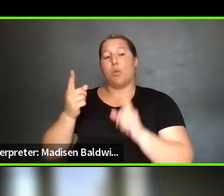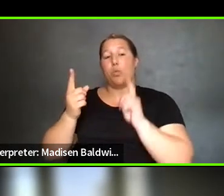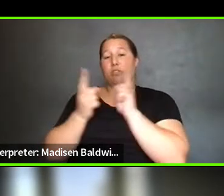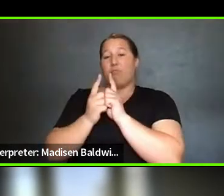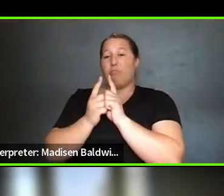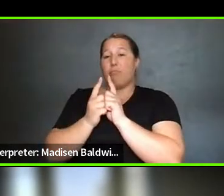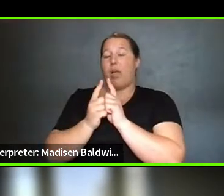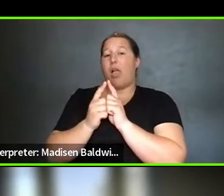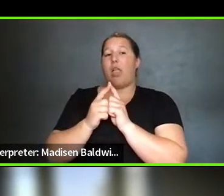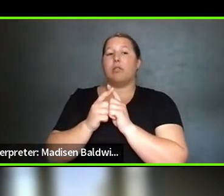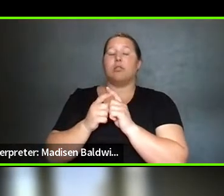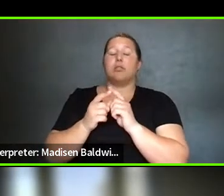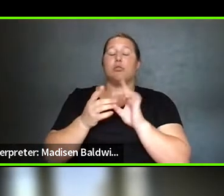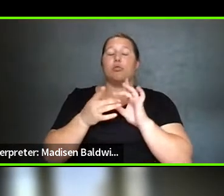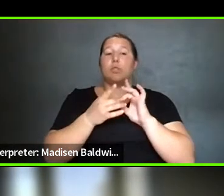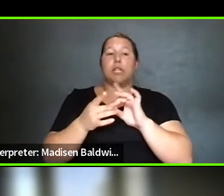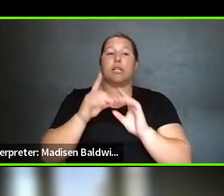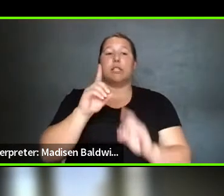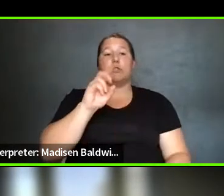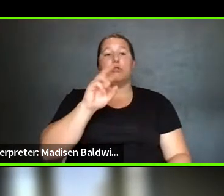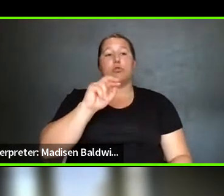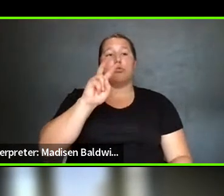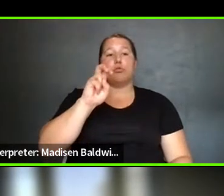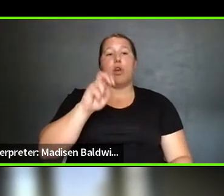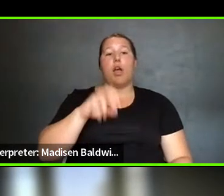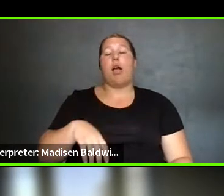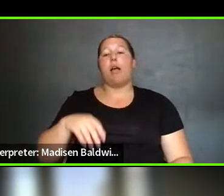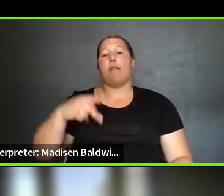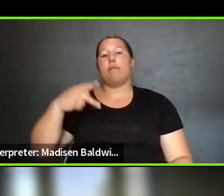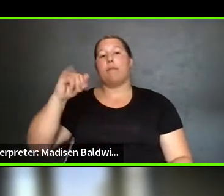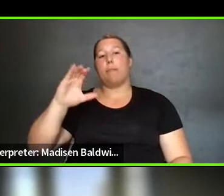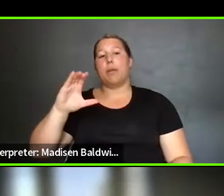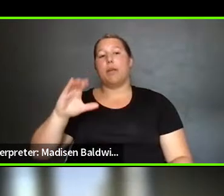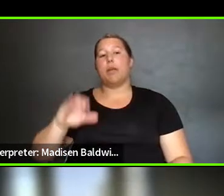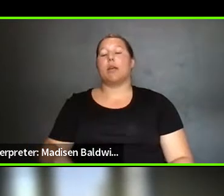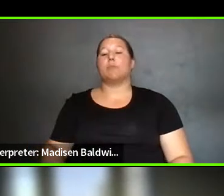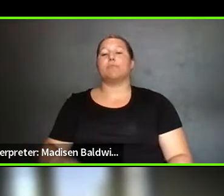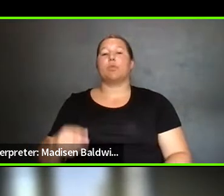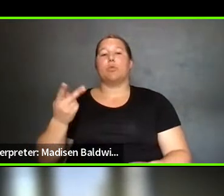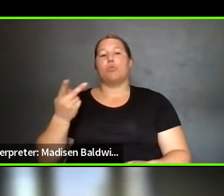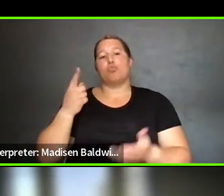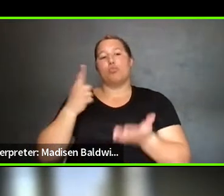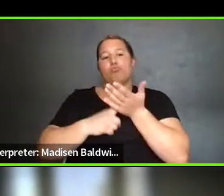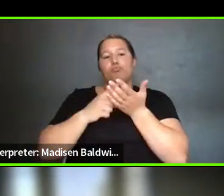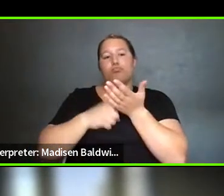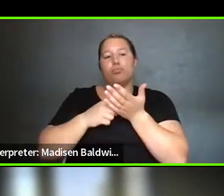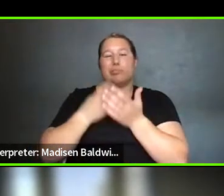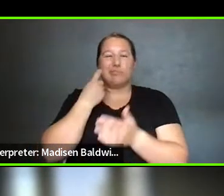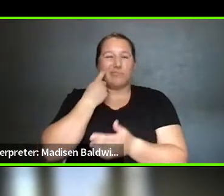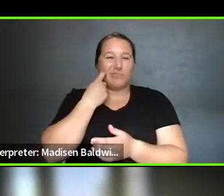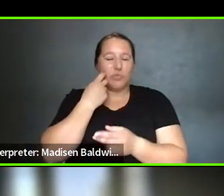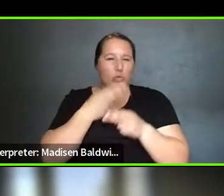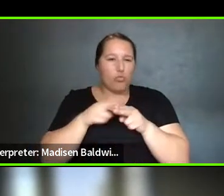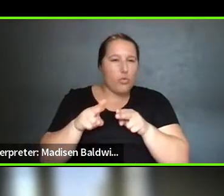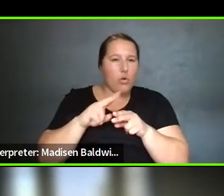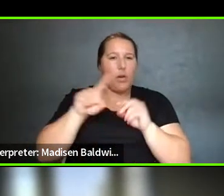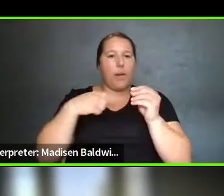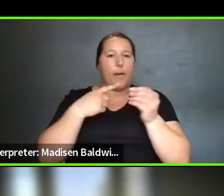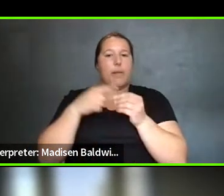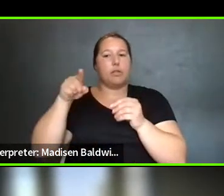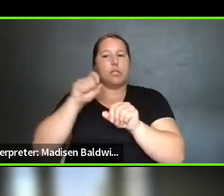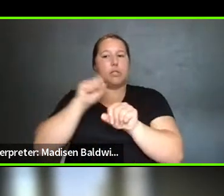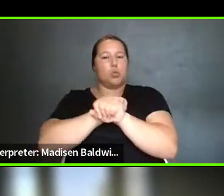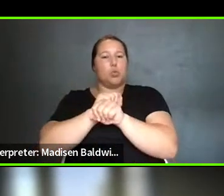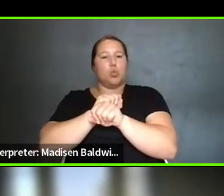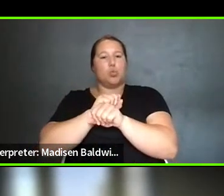particular PIC. We did talk briefly about this upcoming work session, and she assured me that the dashboard would be